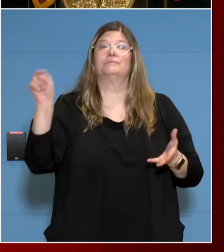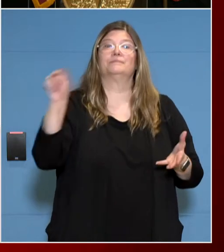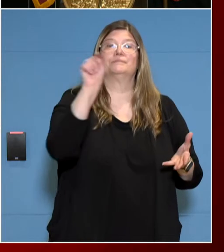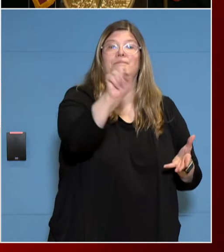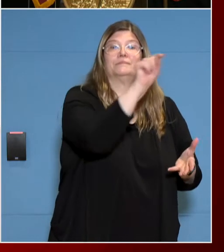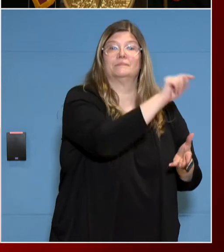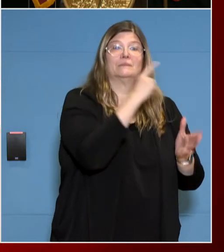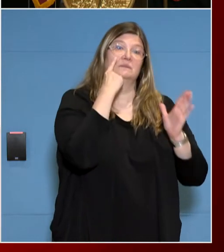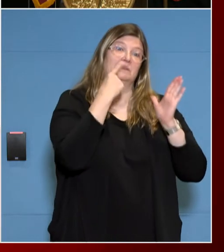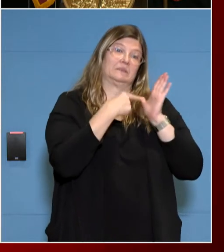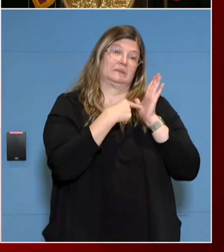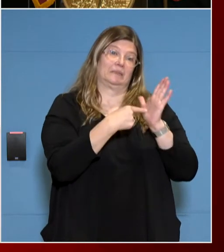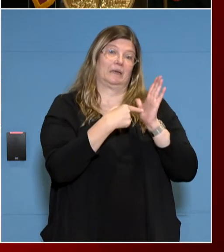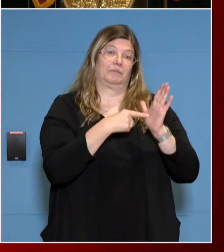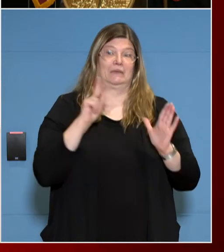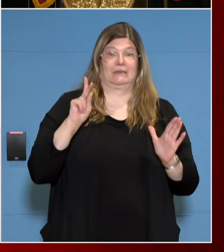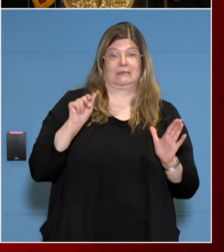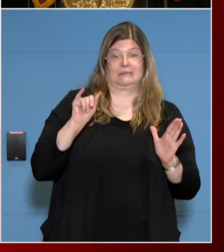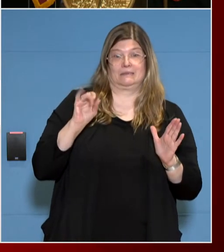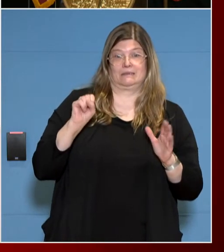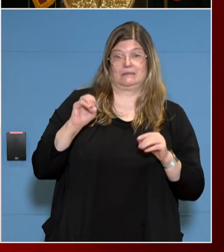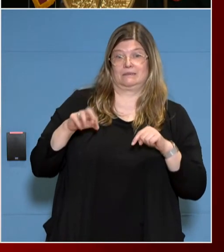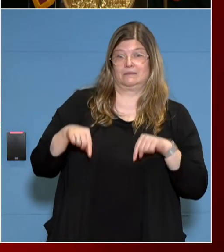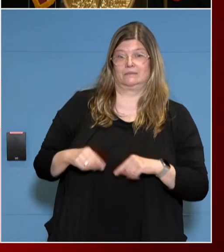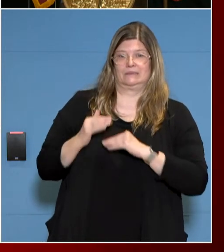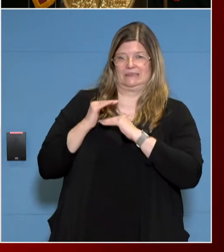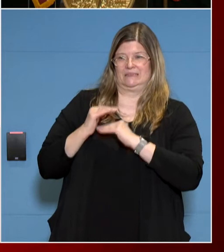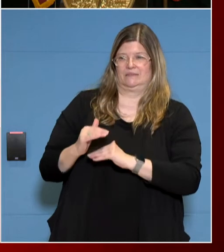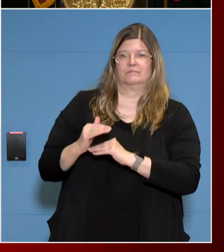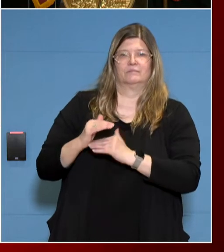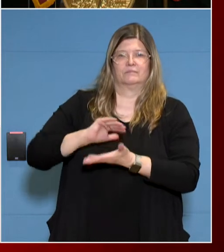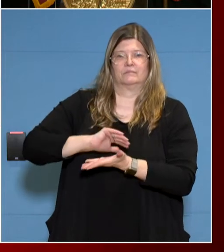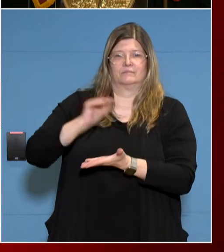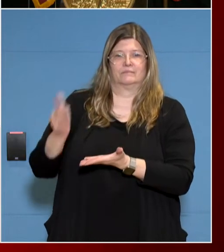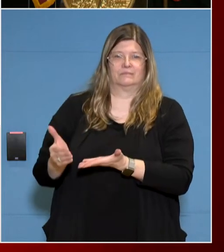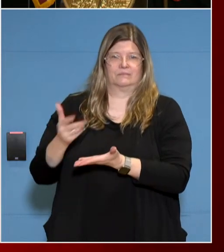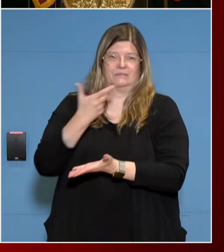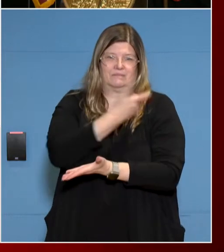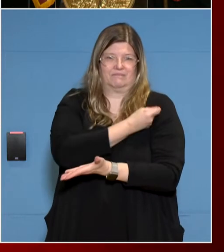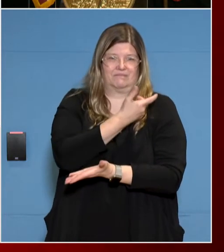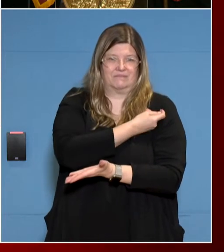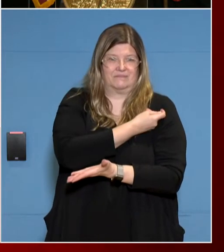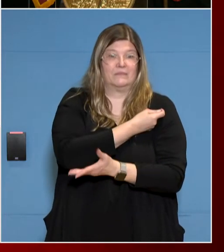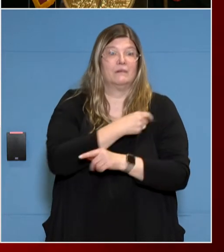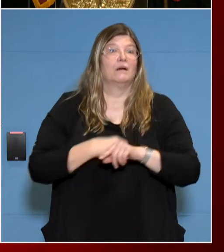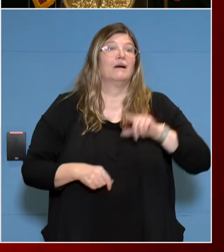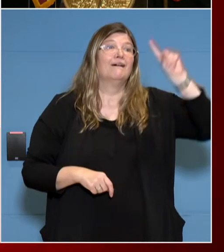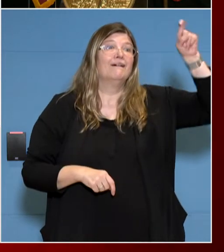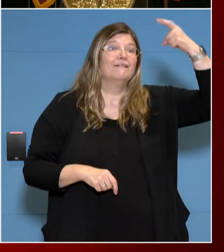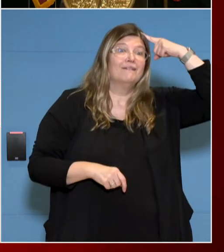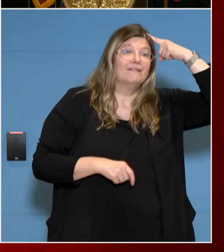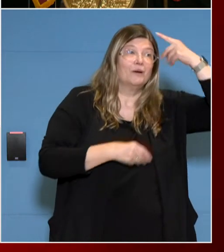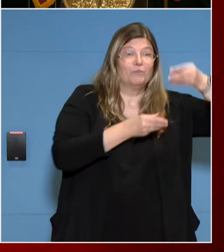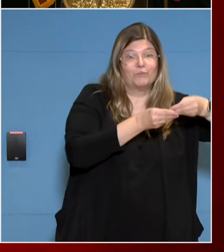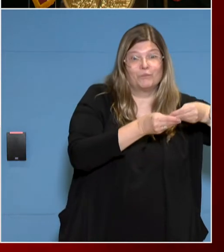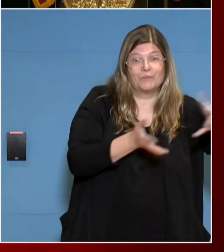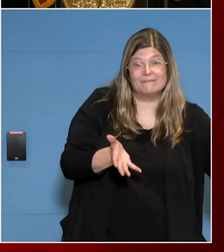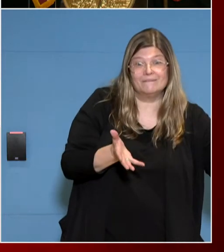have a limited supply of the vaccine that they are also providing to their